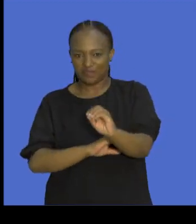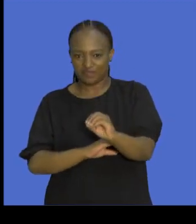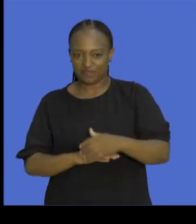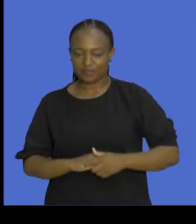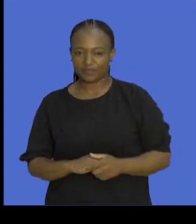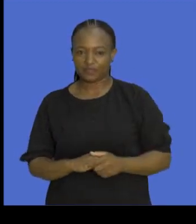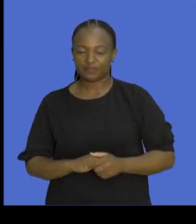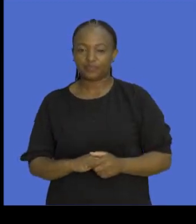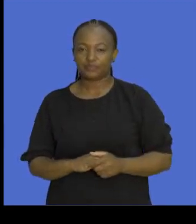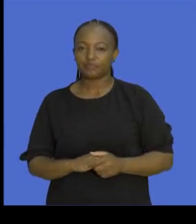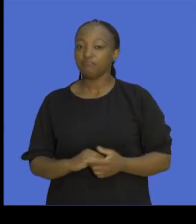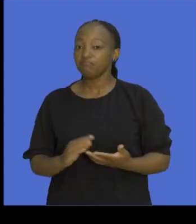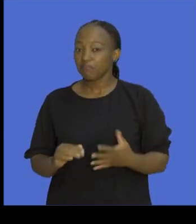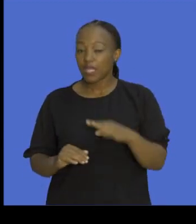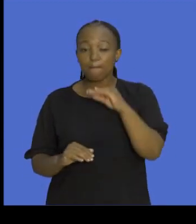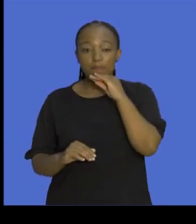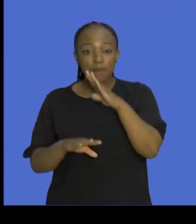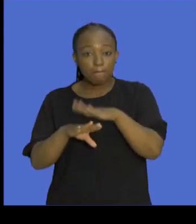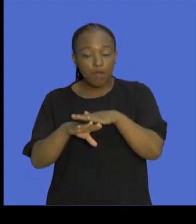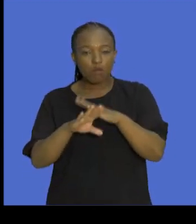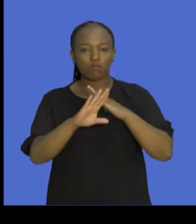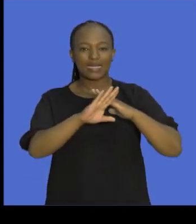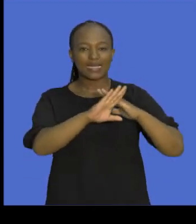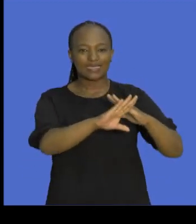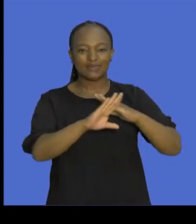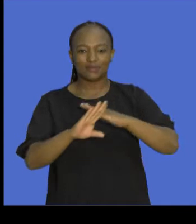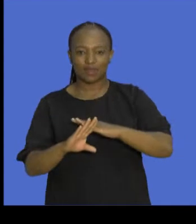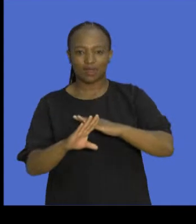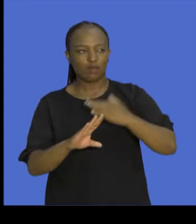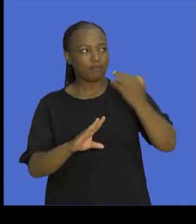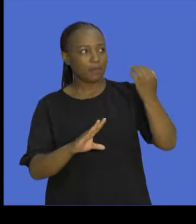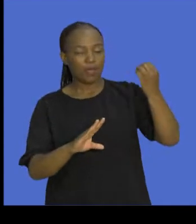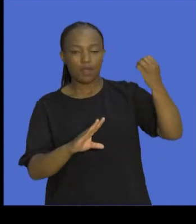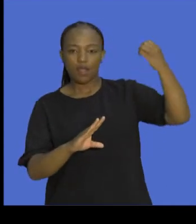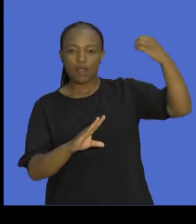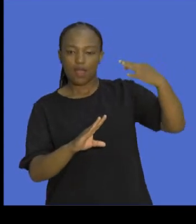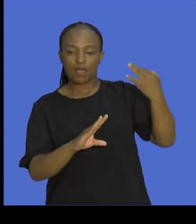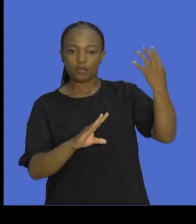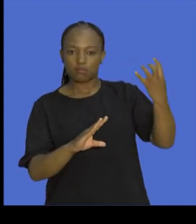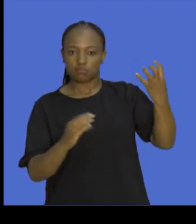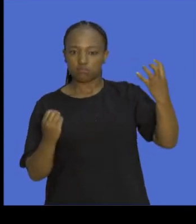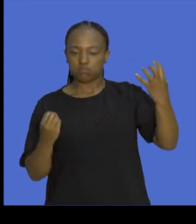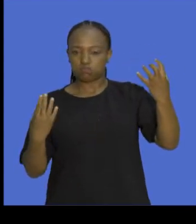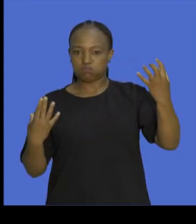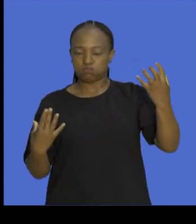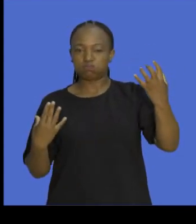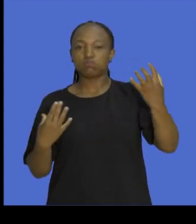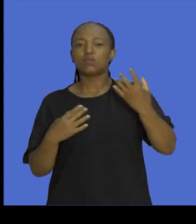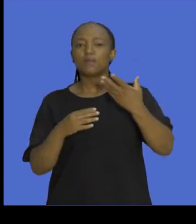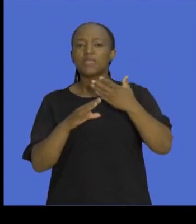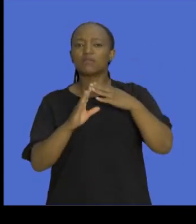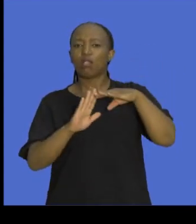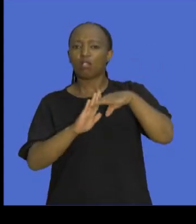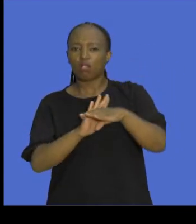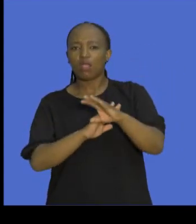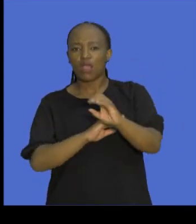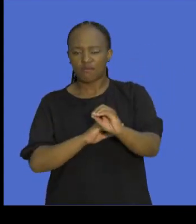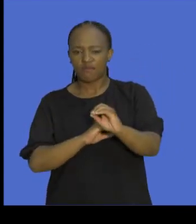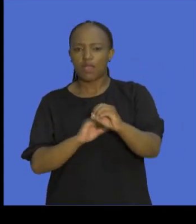less. So in short, we are saying that adding more resistors increases the current while decreasing